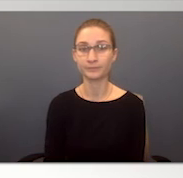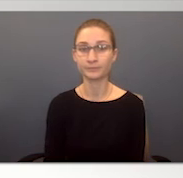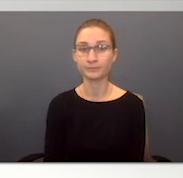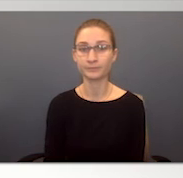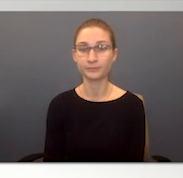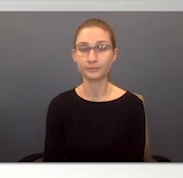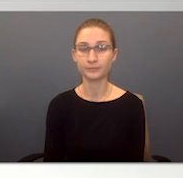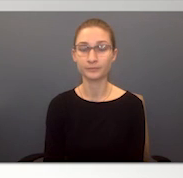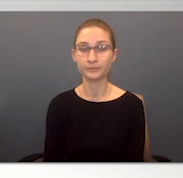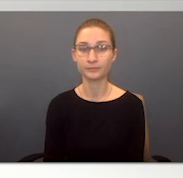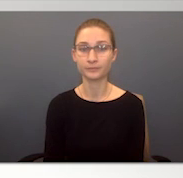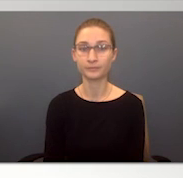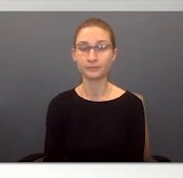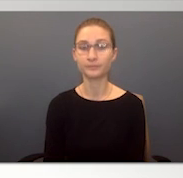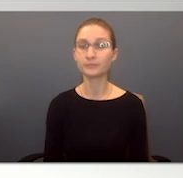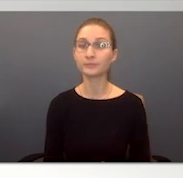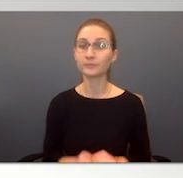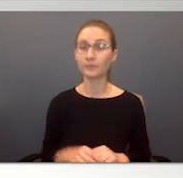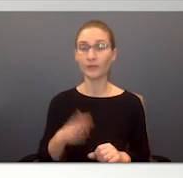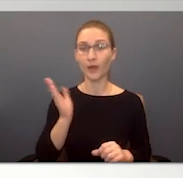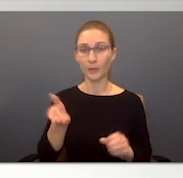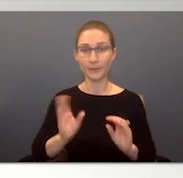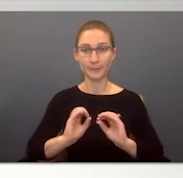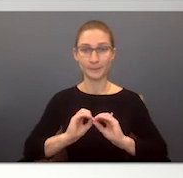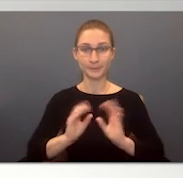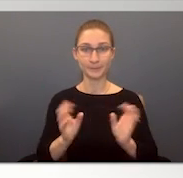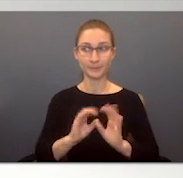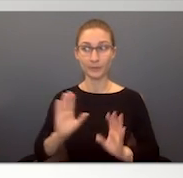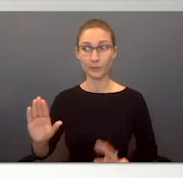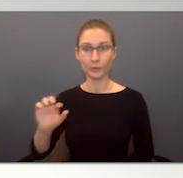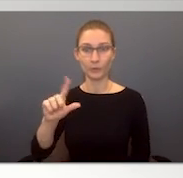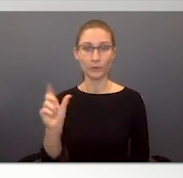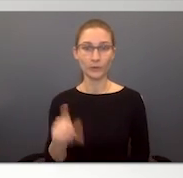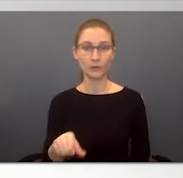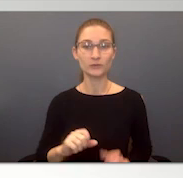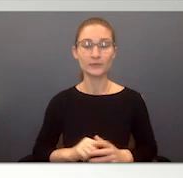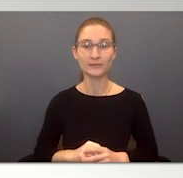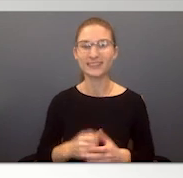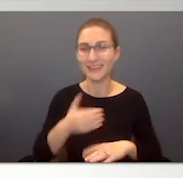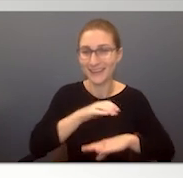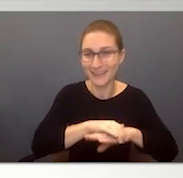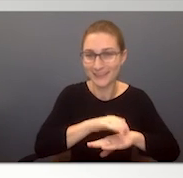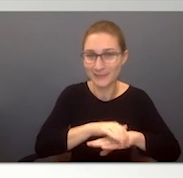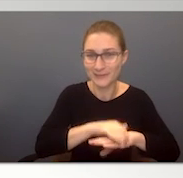tiene mi número de teléfono, yo le pongo en comunicación. I just want to repeat what she asked me